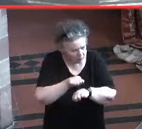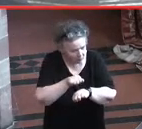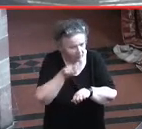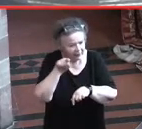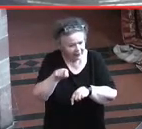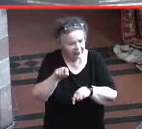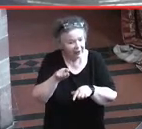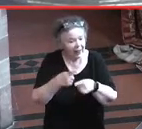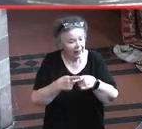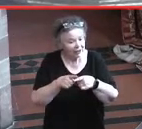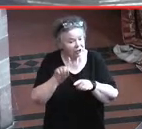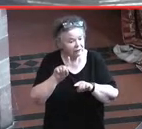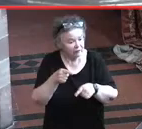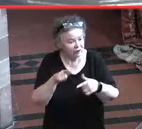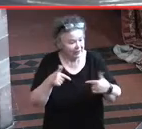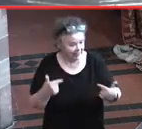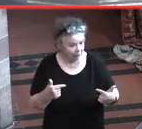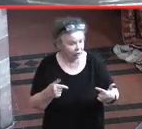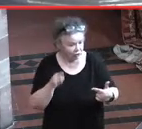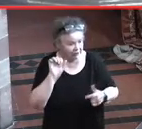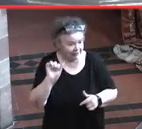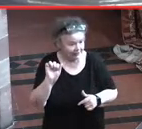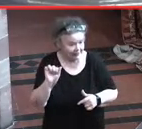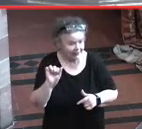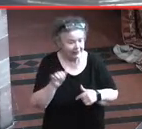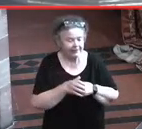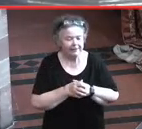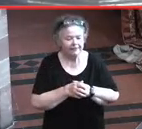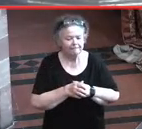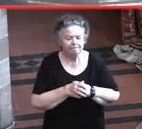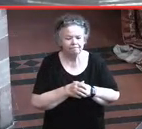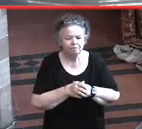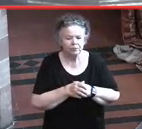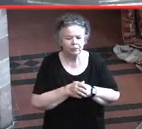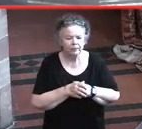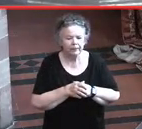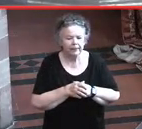ordination service you will hear that reading read in English.